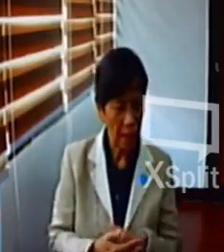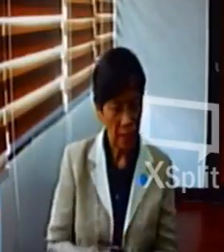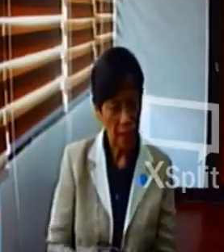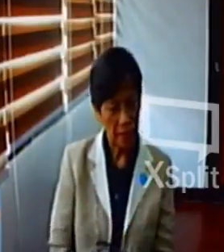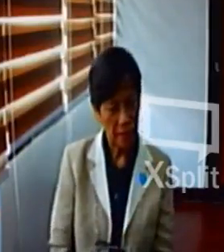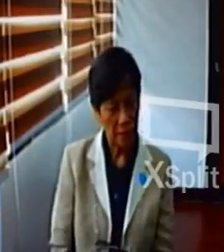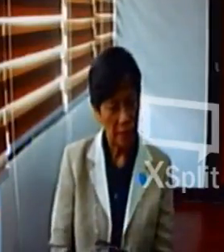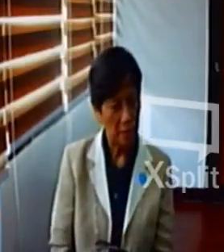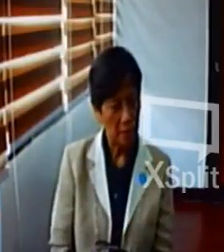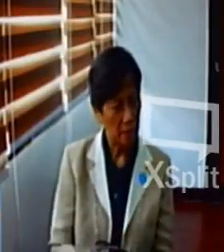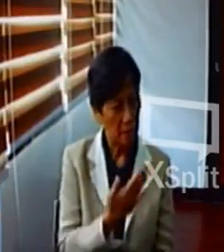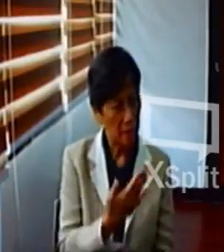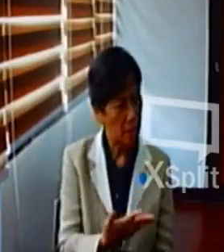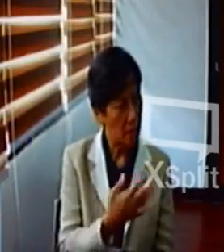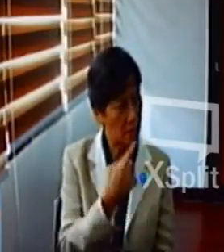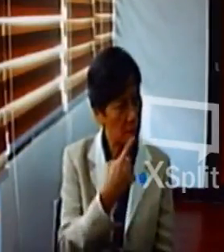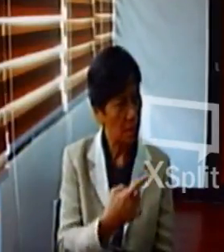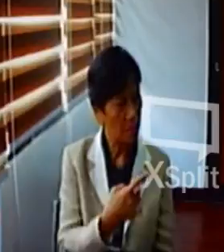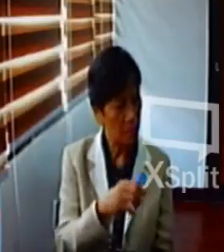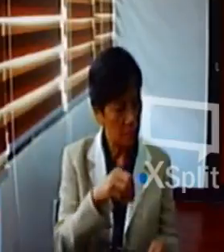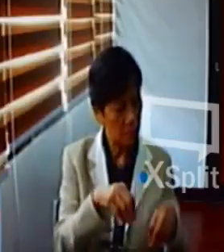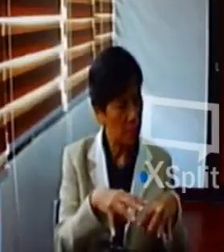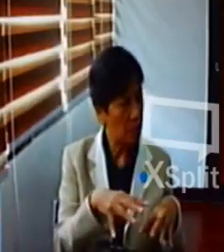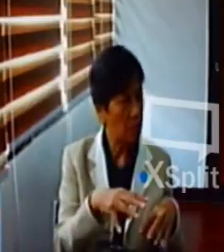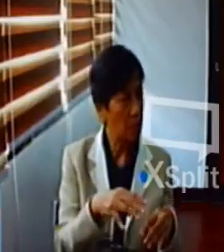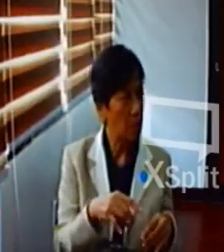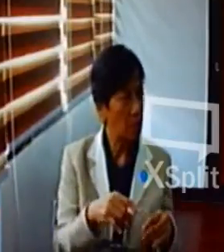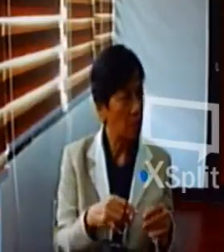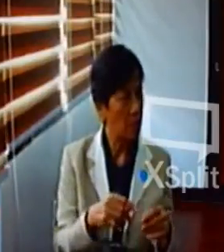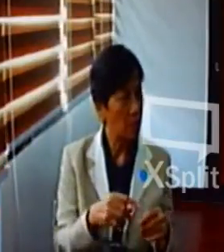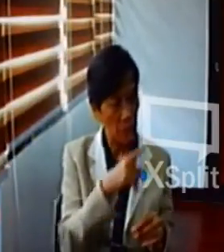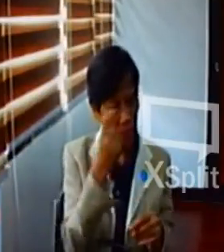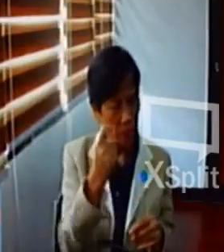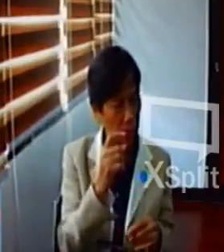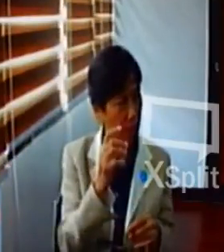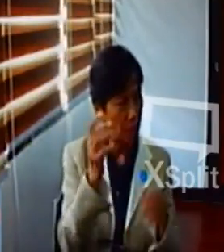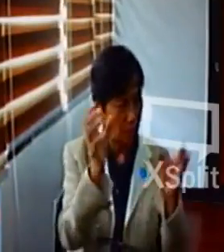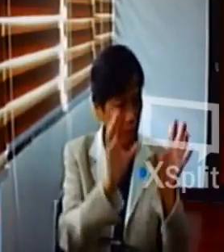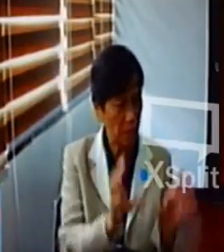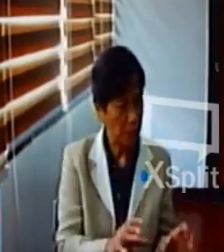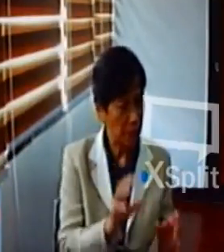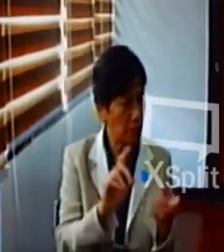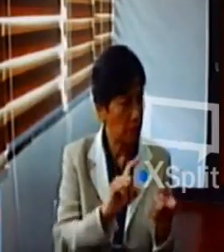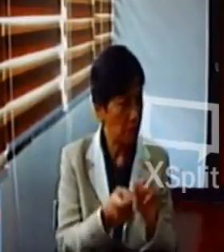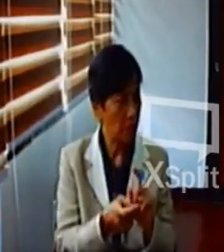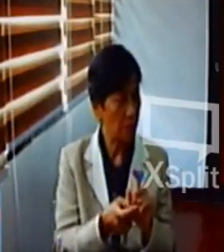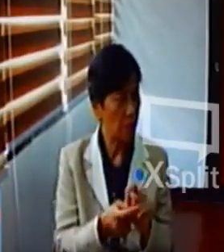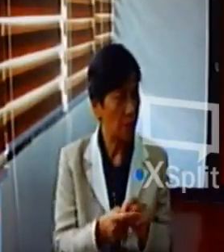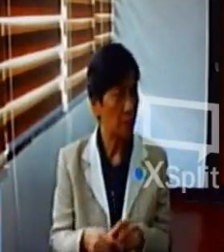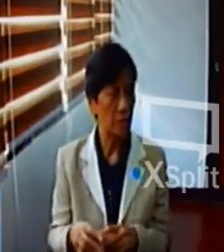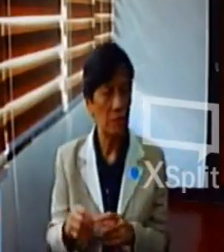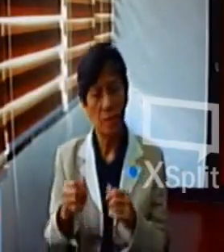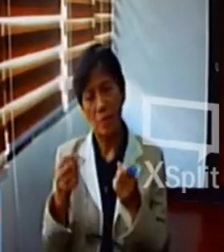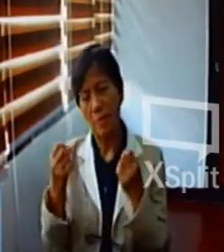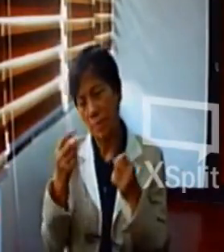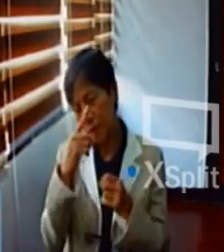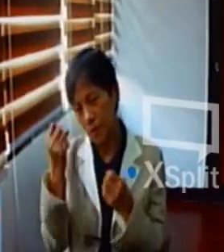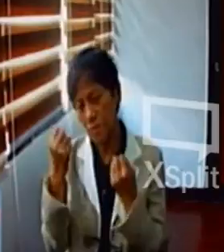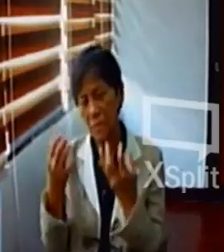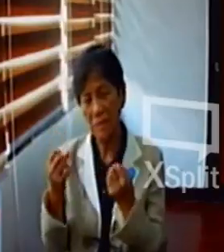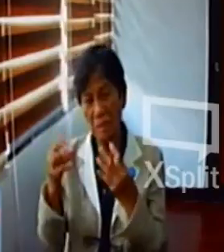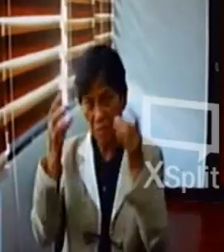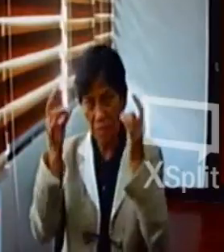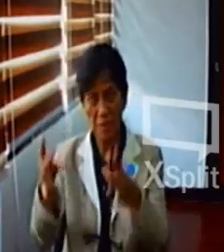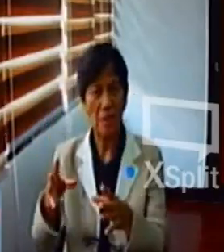And you ascribe this loss to climate change. To a lot of the threats in the fisheries, which include